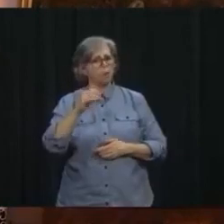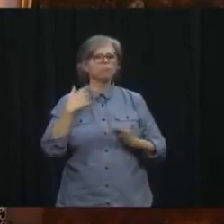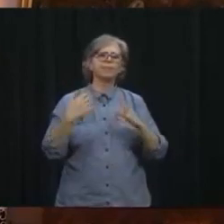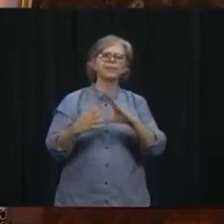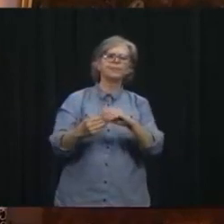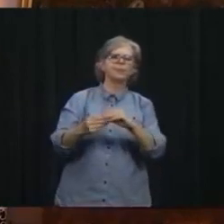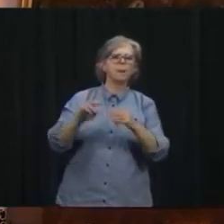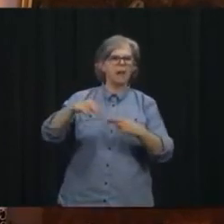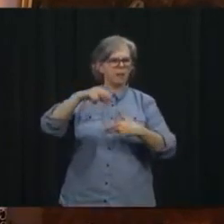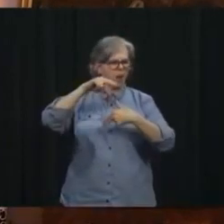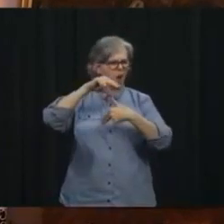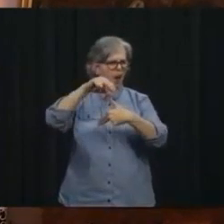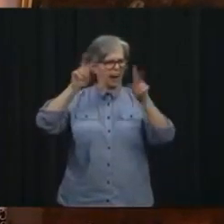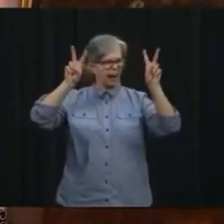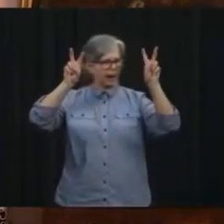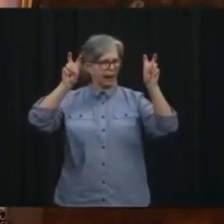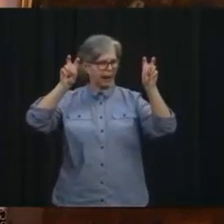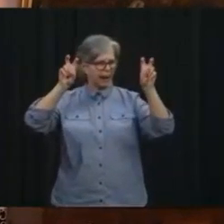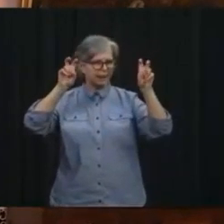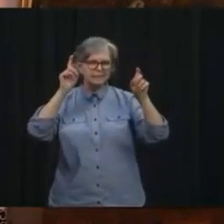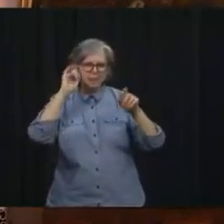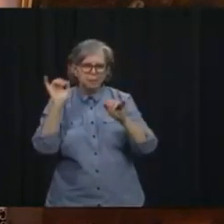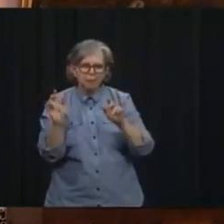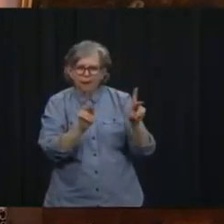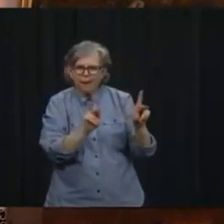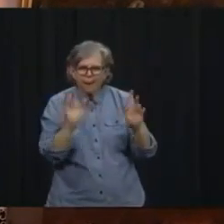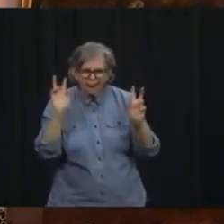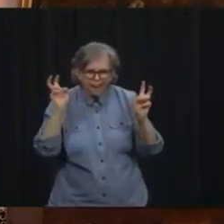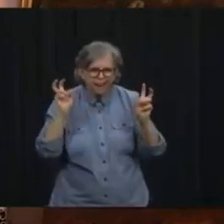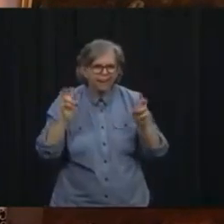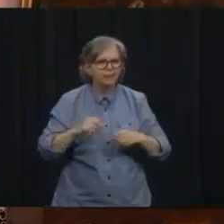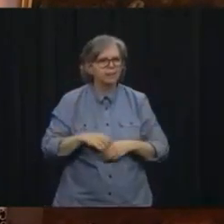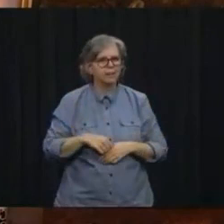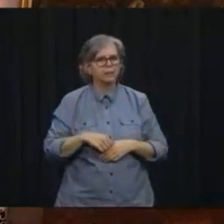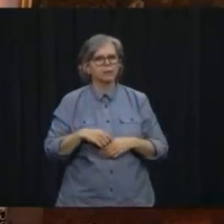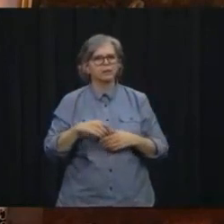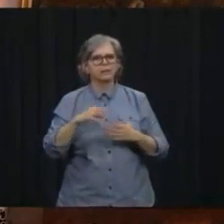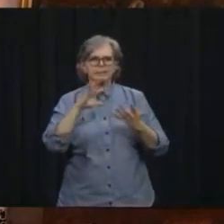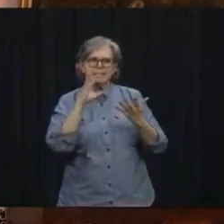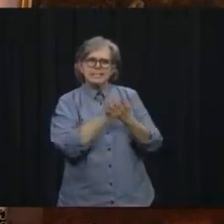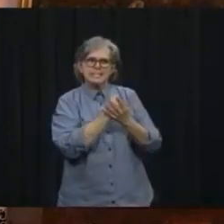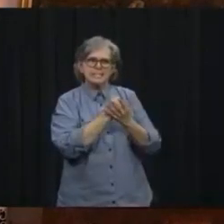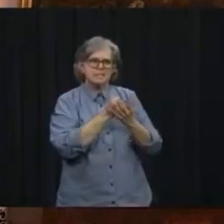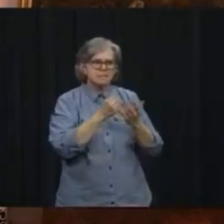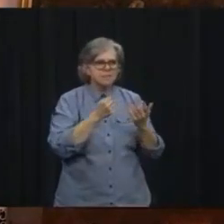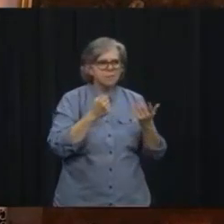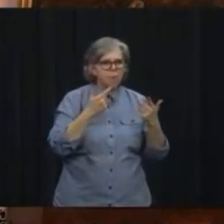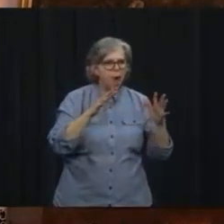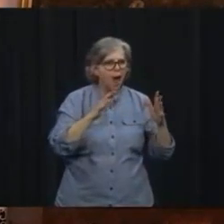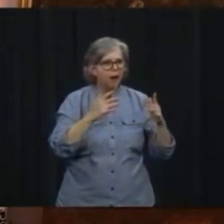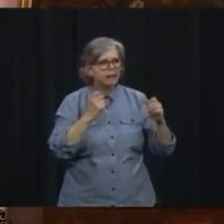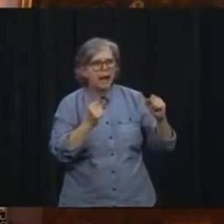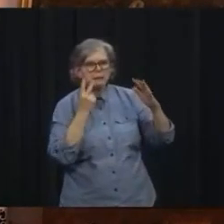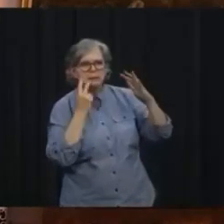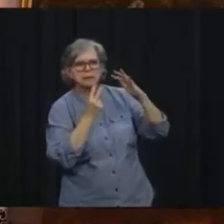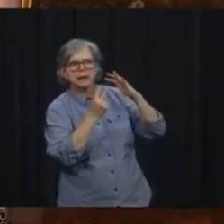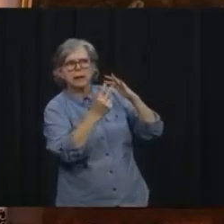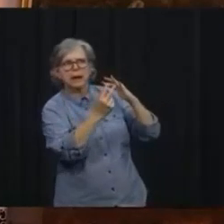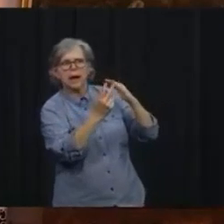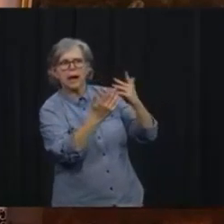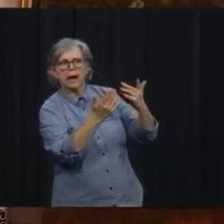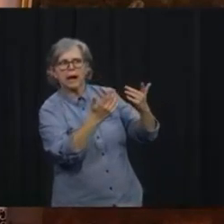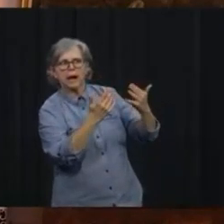Hampton Logistics, a small business carrier, brought said that they could transport 2,000 pounds